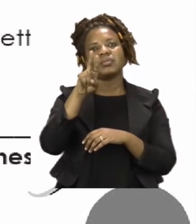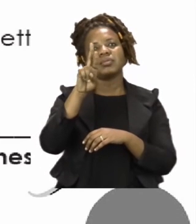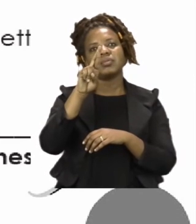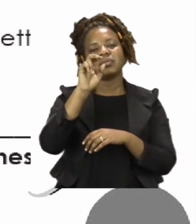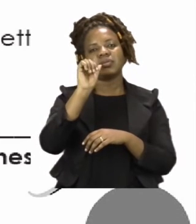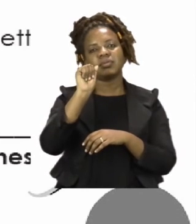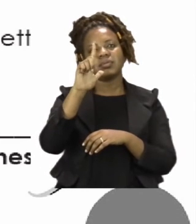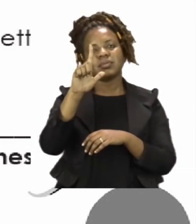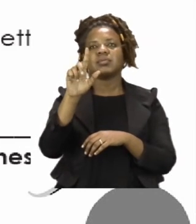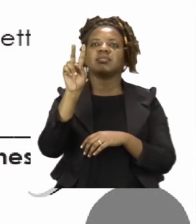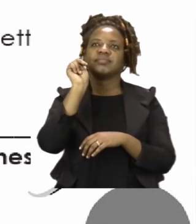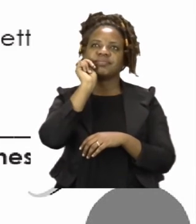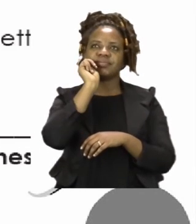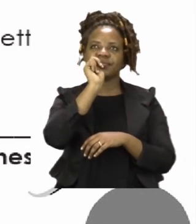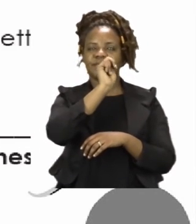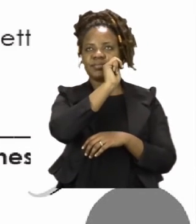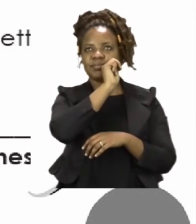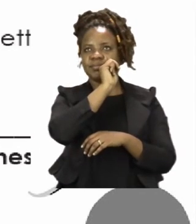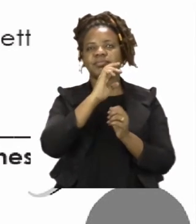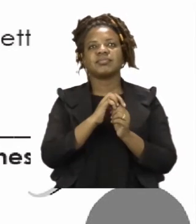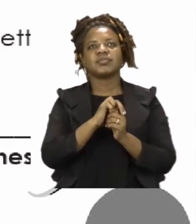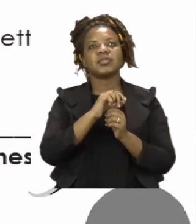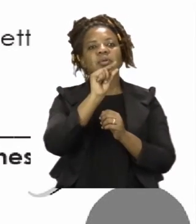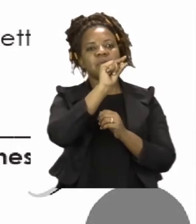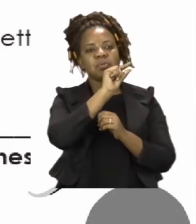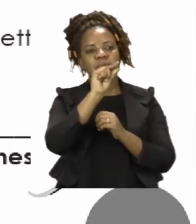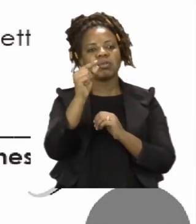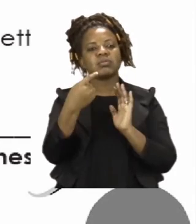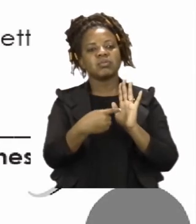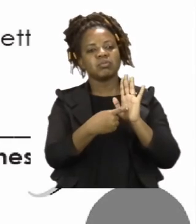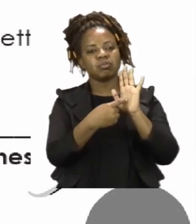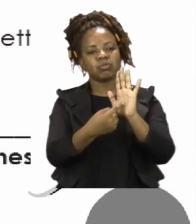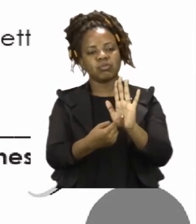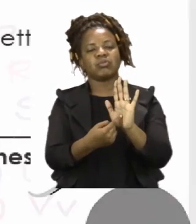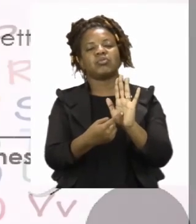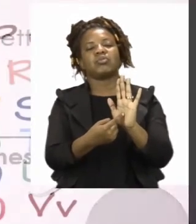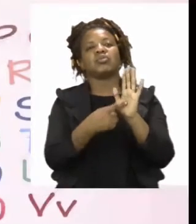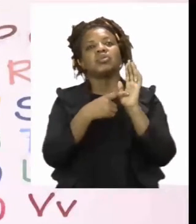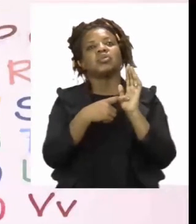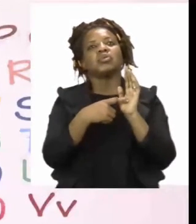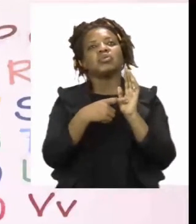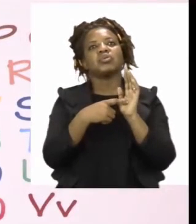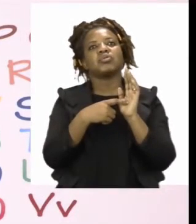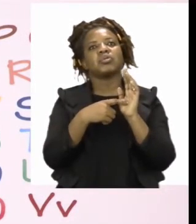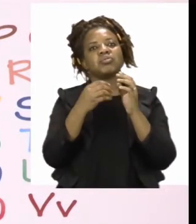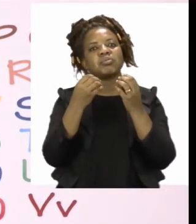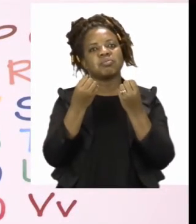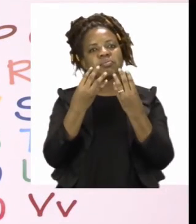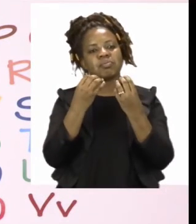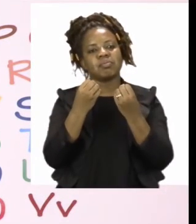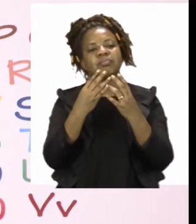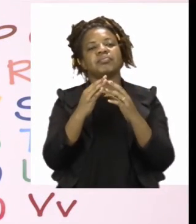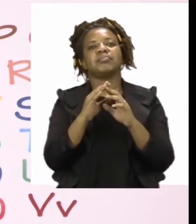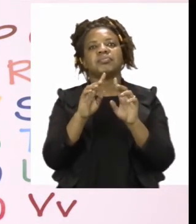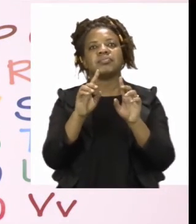we need to remind ourselves about certain words. So let's take a look at the board. The first thing that you're going to